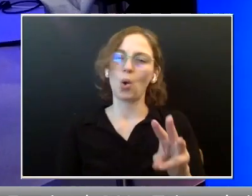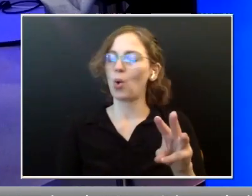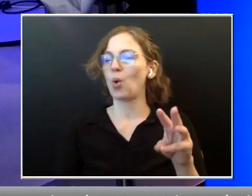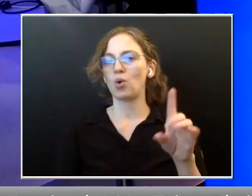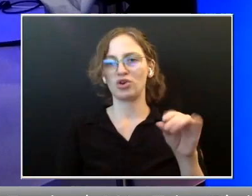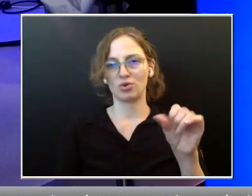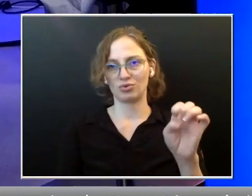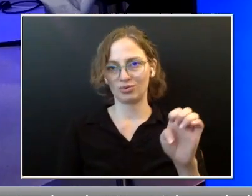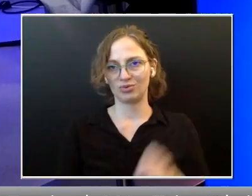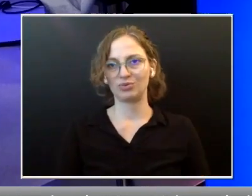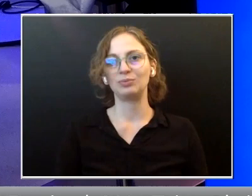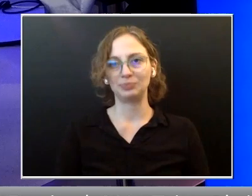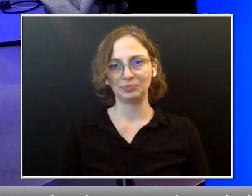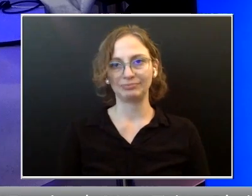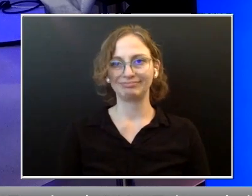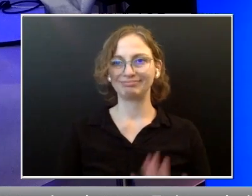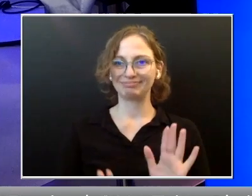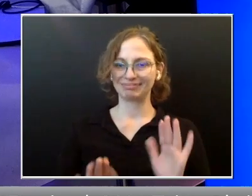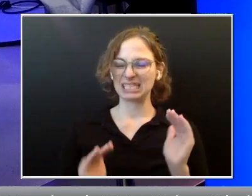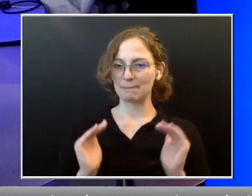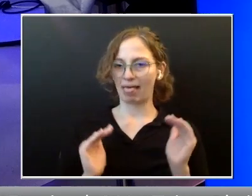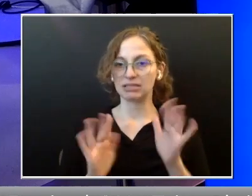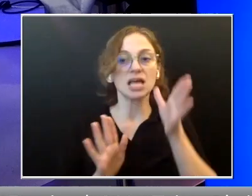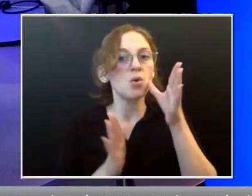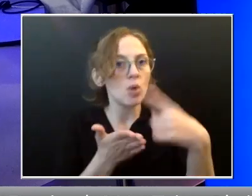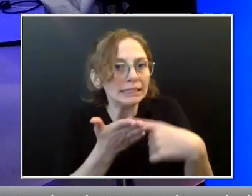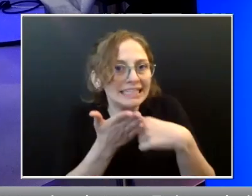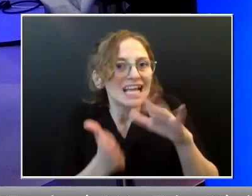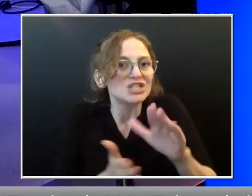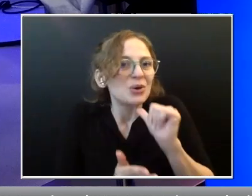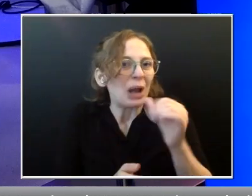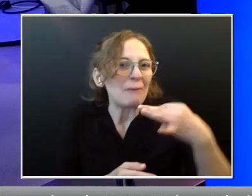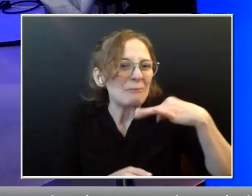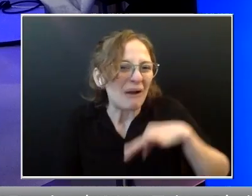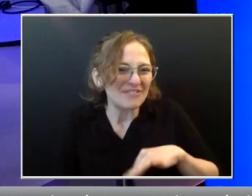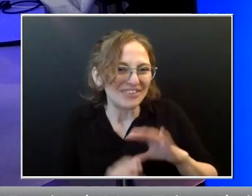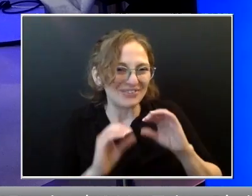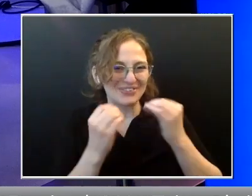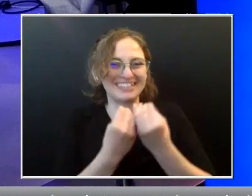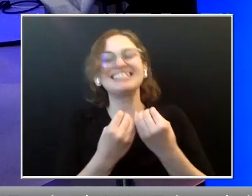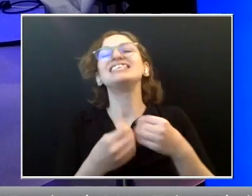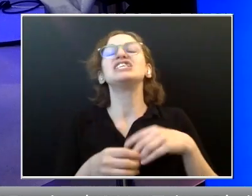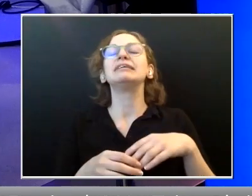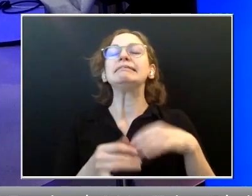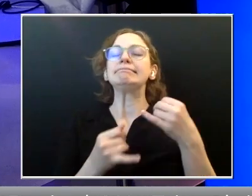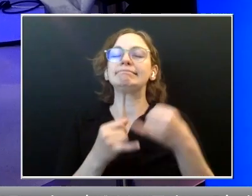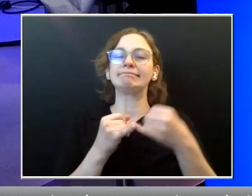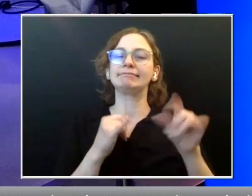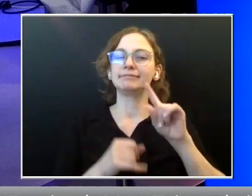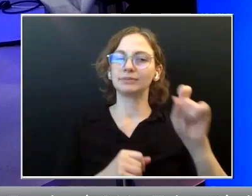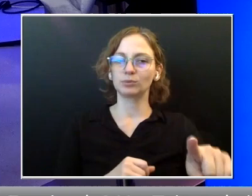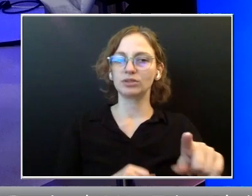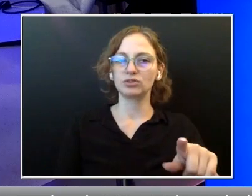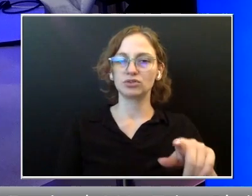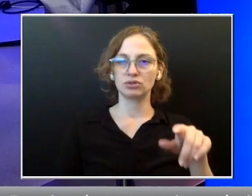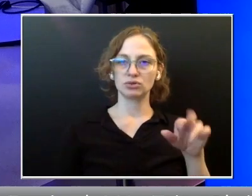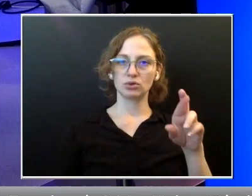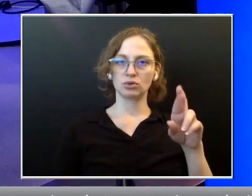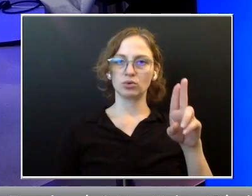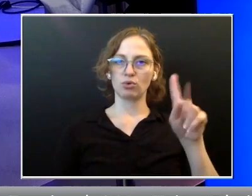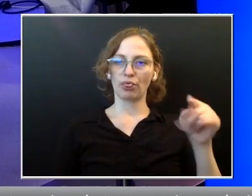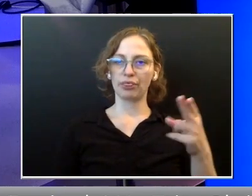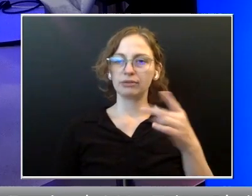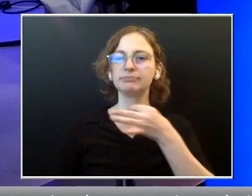to your nonprofit in a second. I have one more question. This is from Ruth. Ruth wants to know about nutrition and what role nutrition